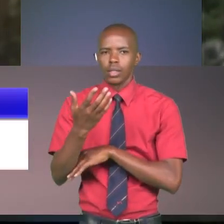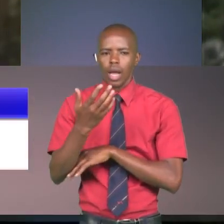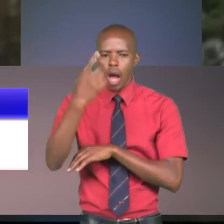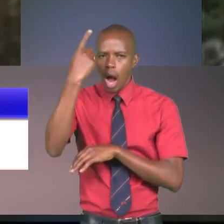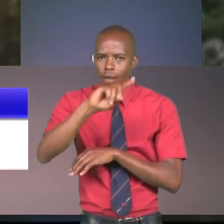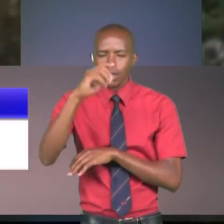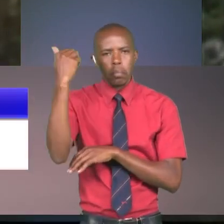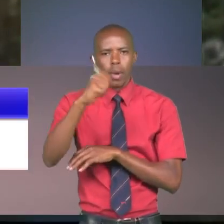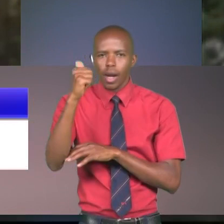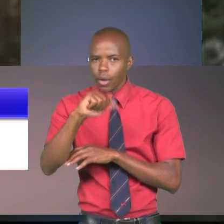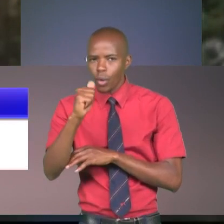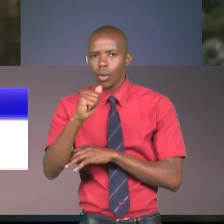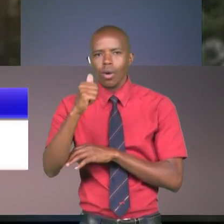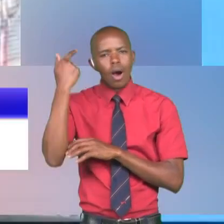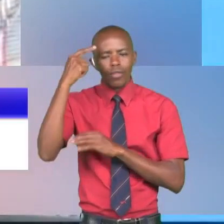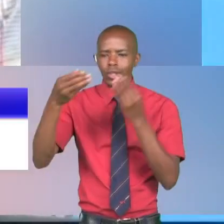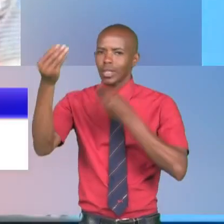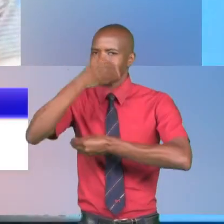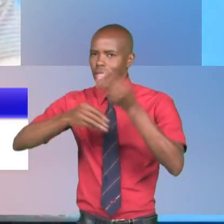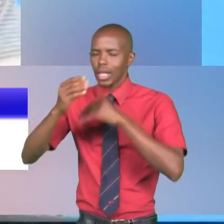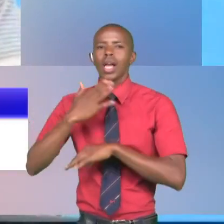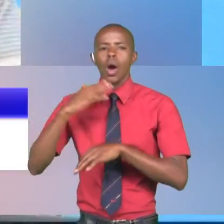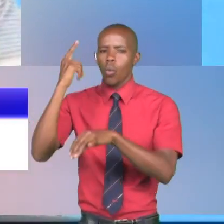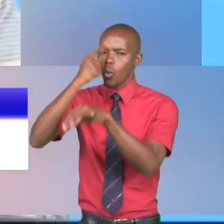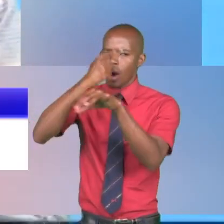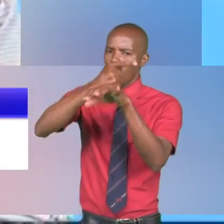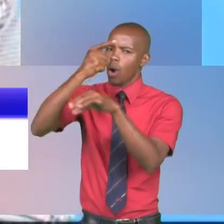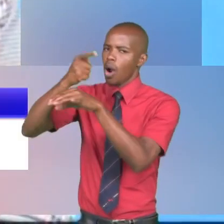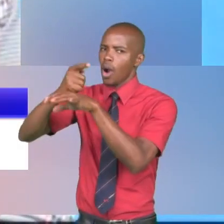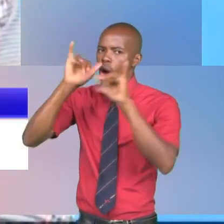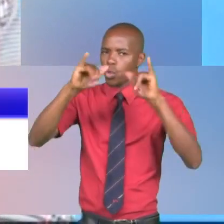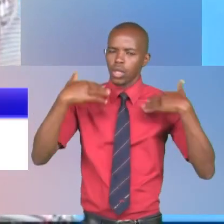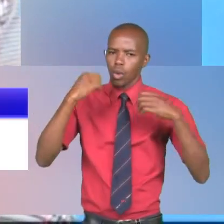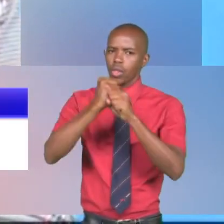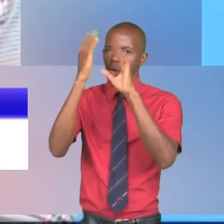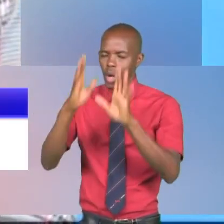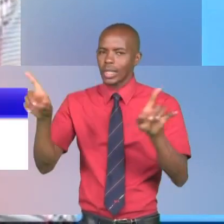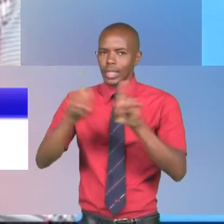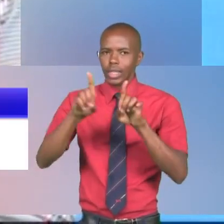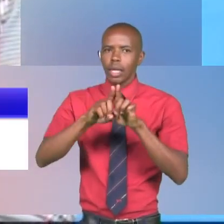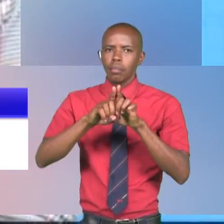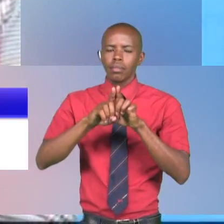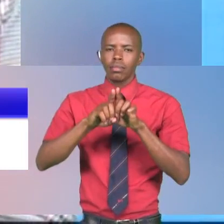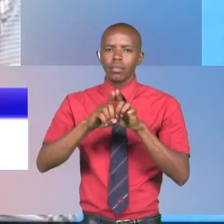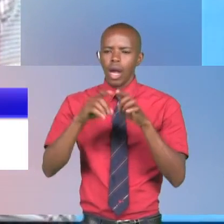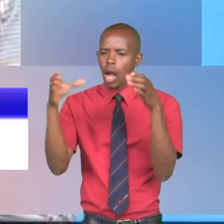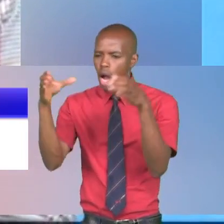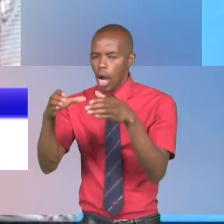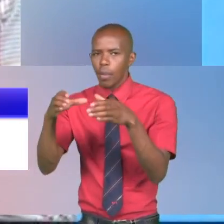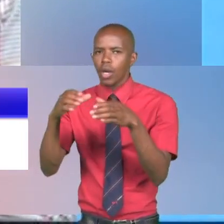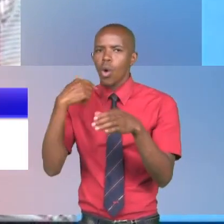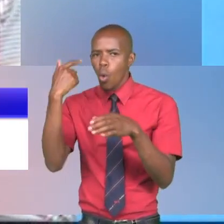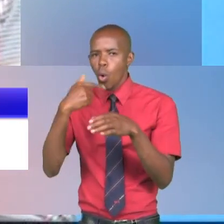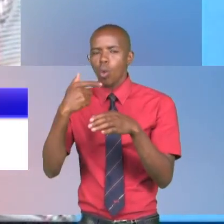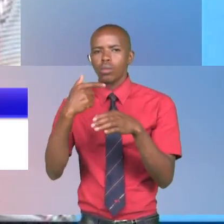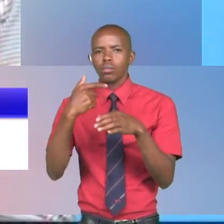approved for commercial use. I want to warn those healthcare workers and those facilities who are perpetrating